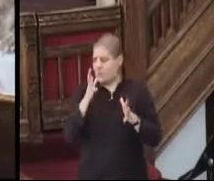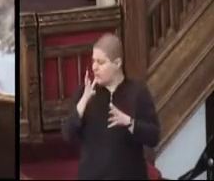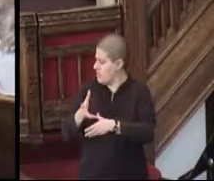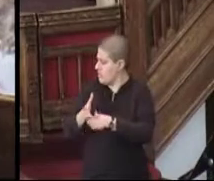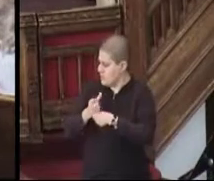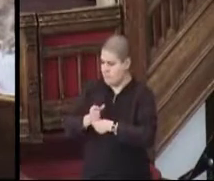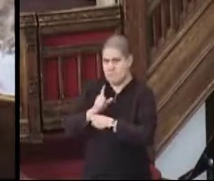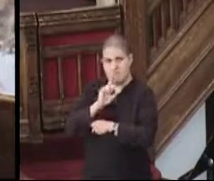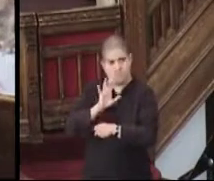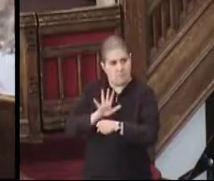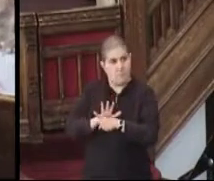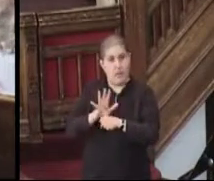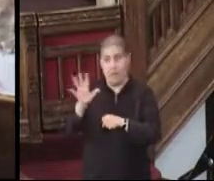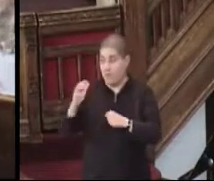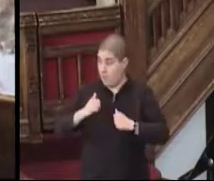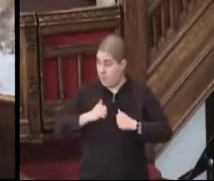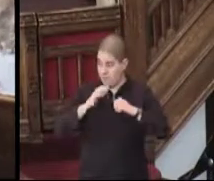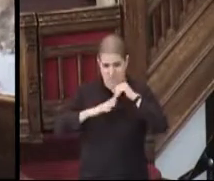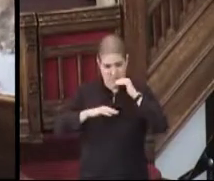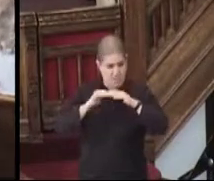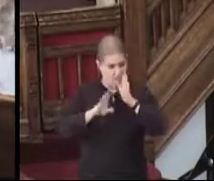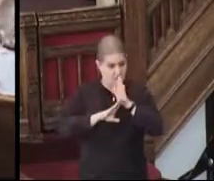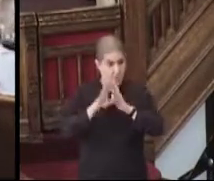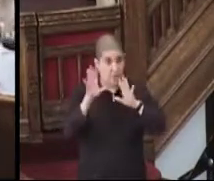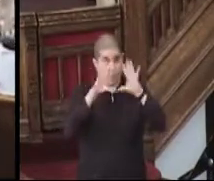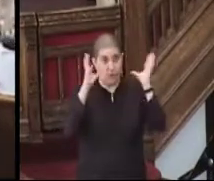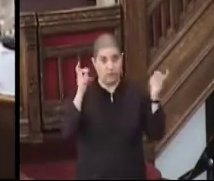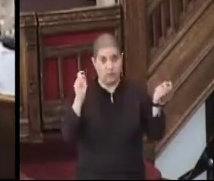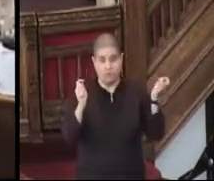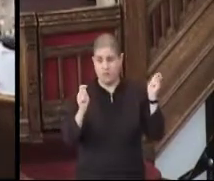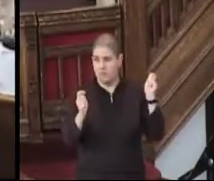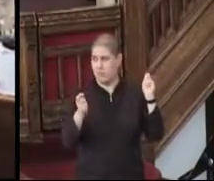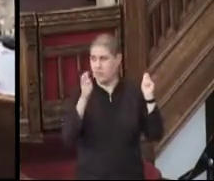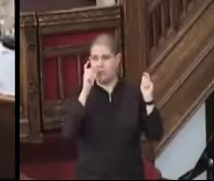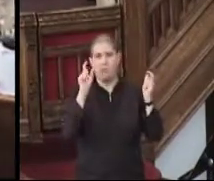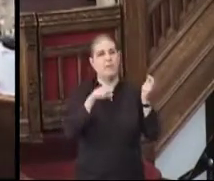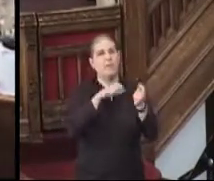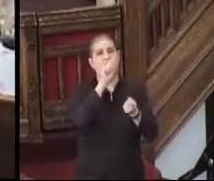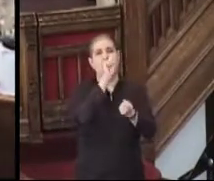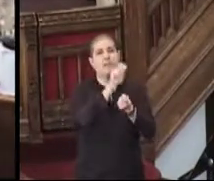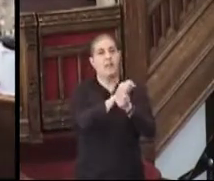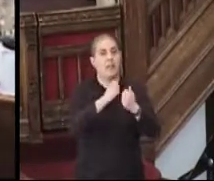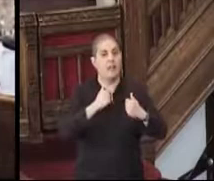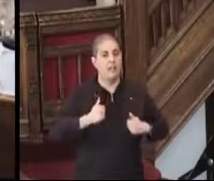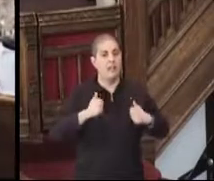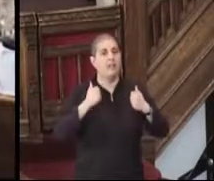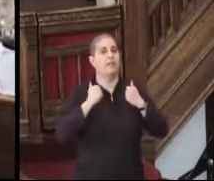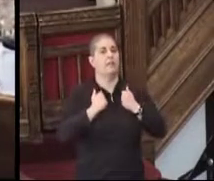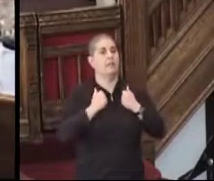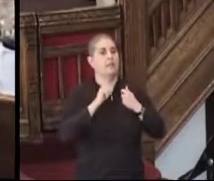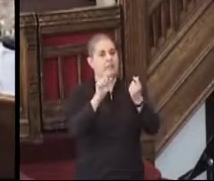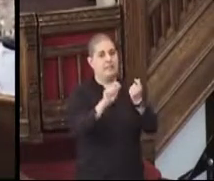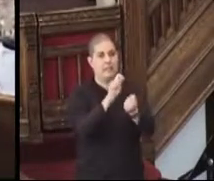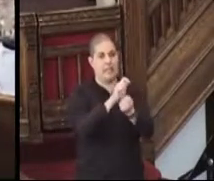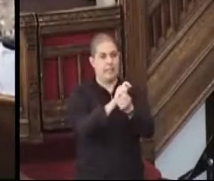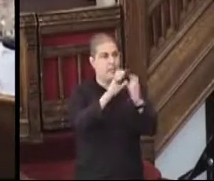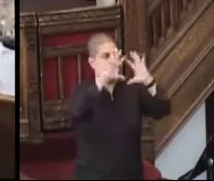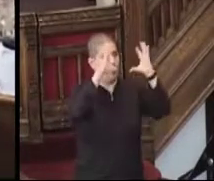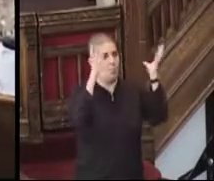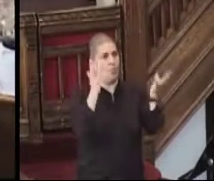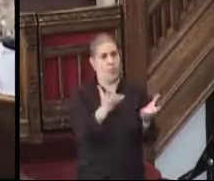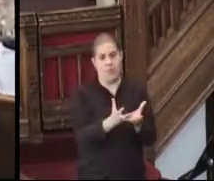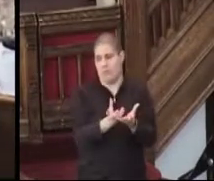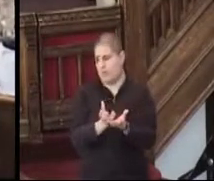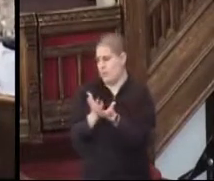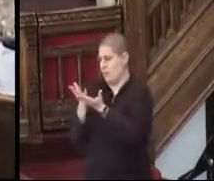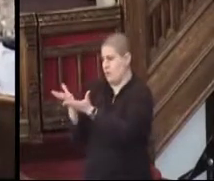build and that the world that you will transform will be exactly the life and exactly the world that God has entrusted to your